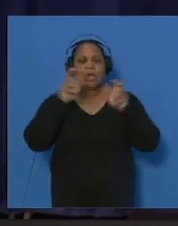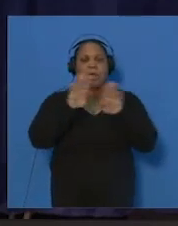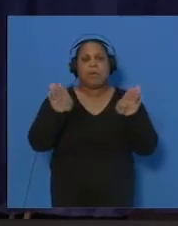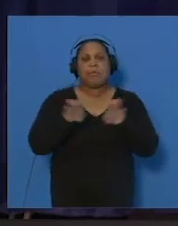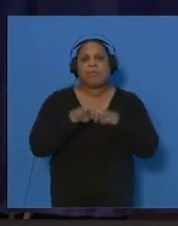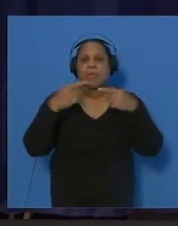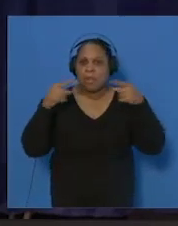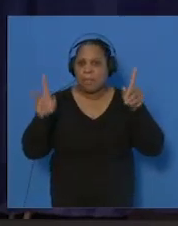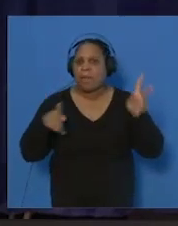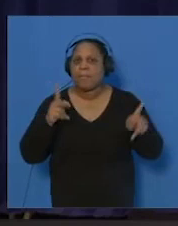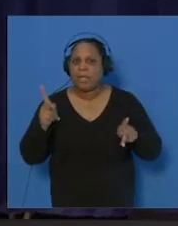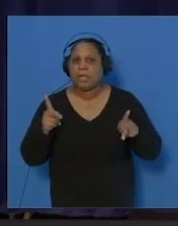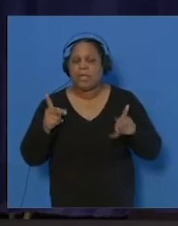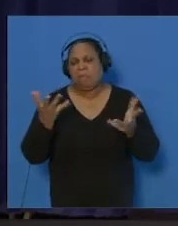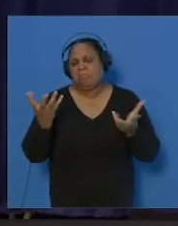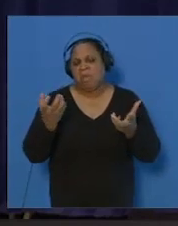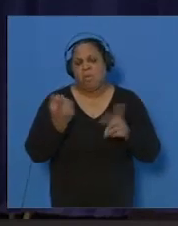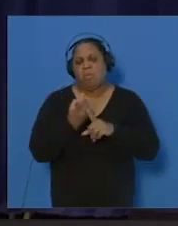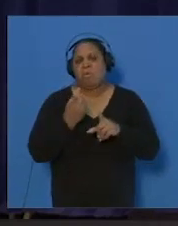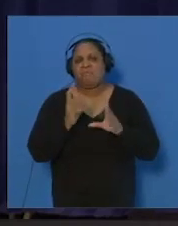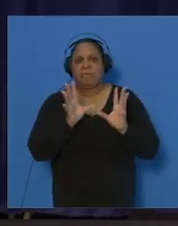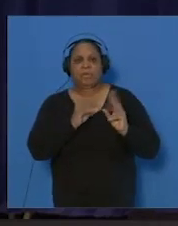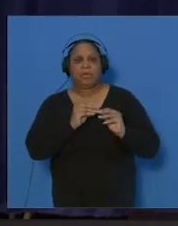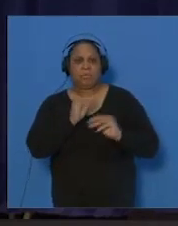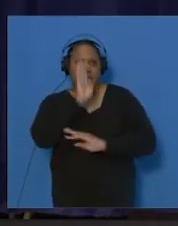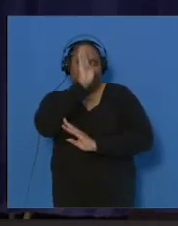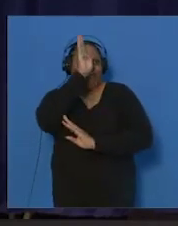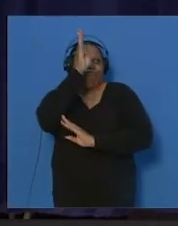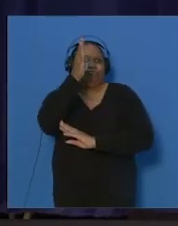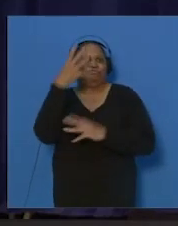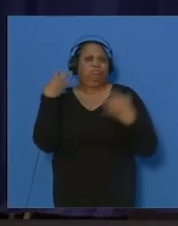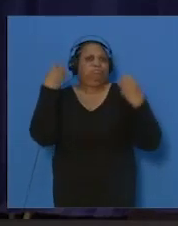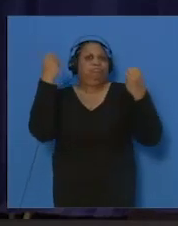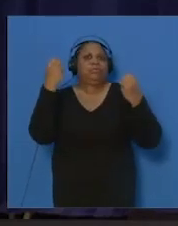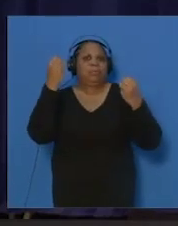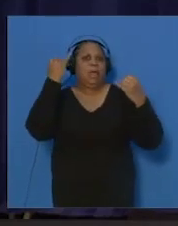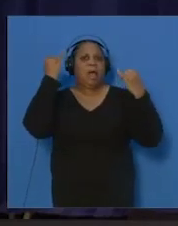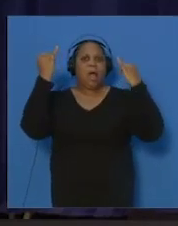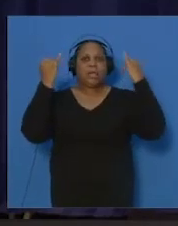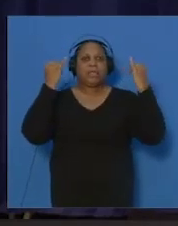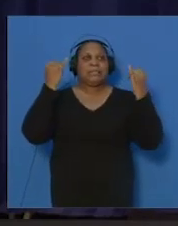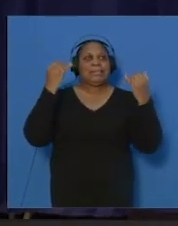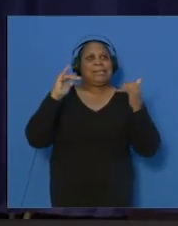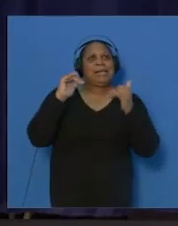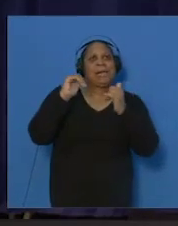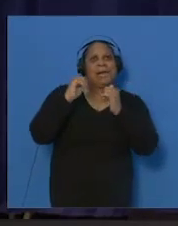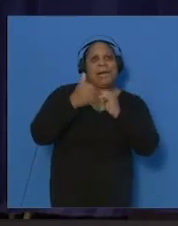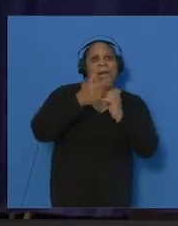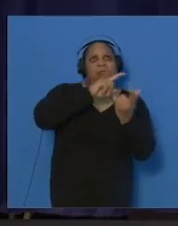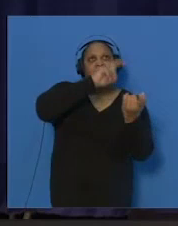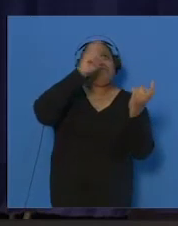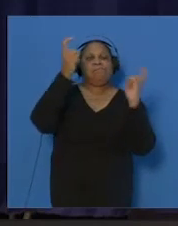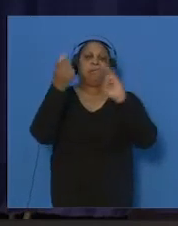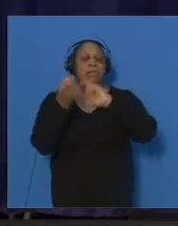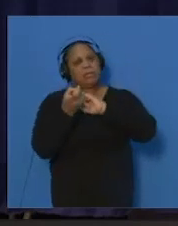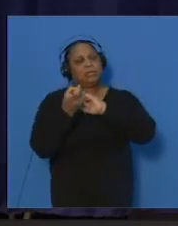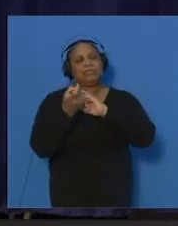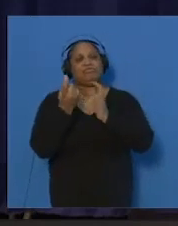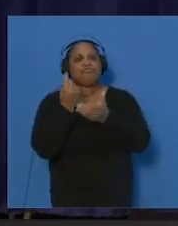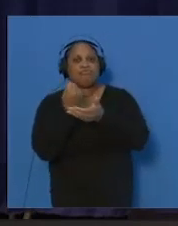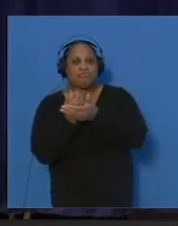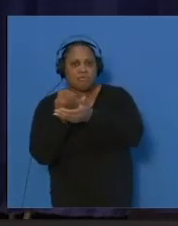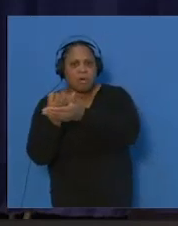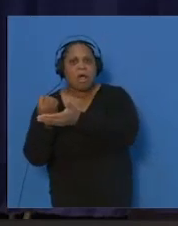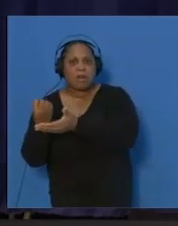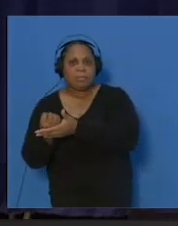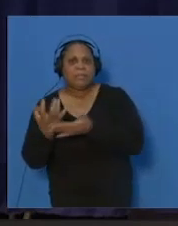from my committee is bold ideas around how do we transform this economy. There are things that we